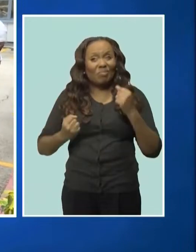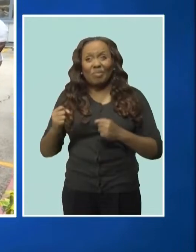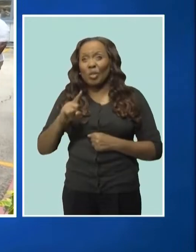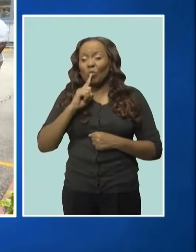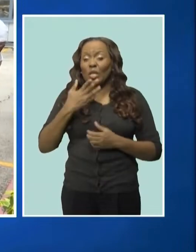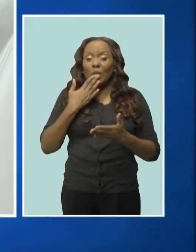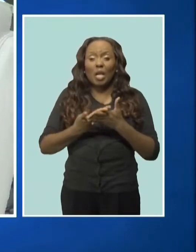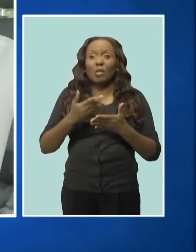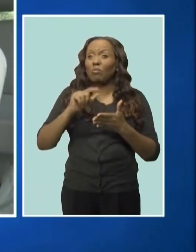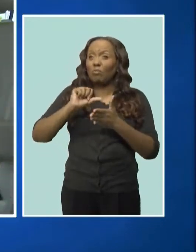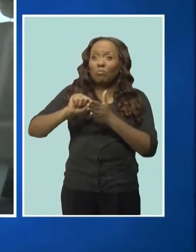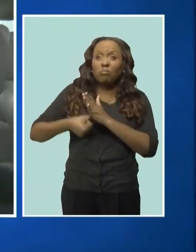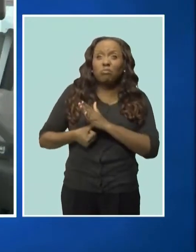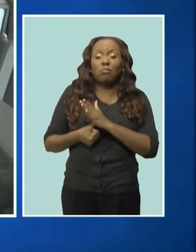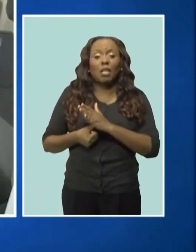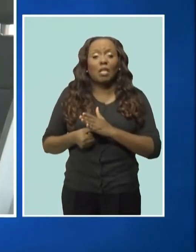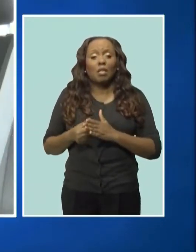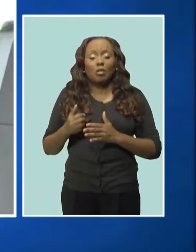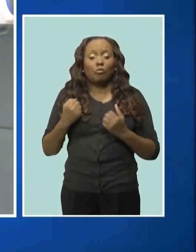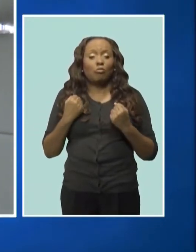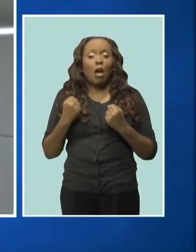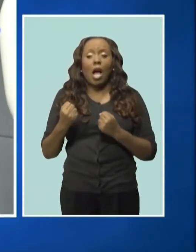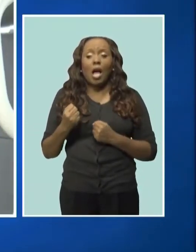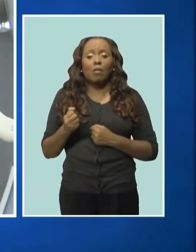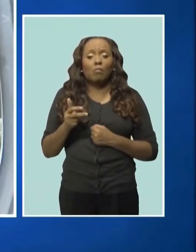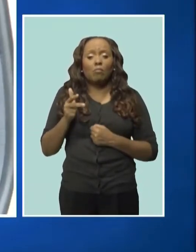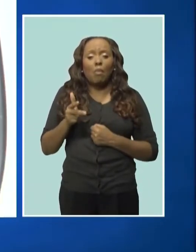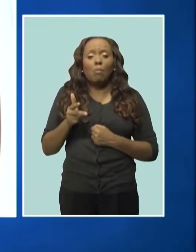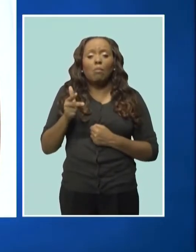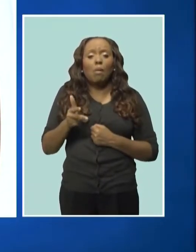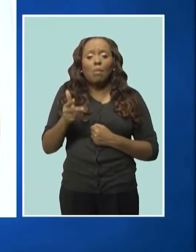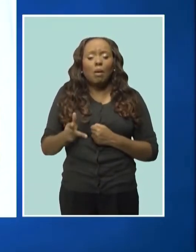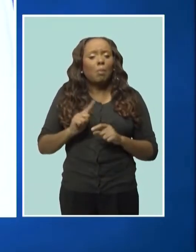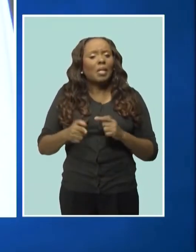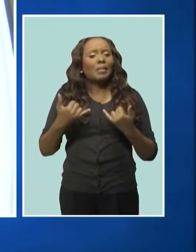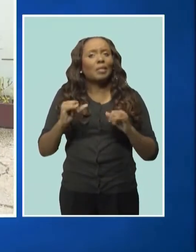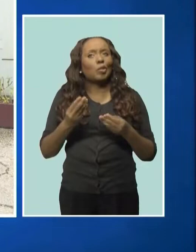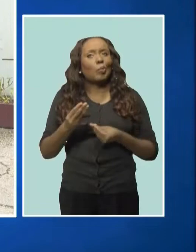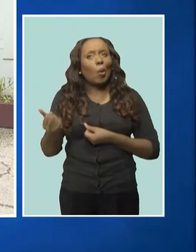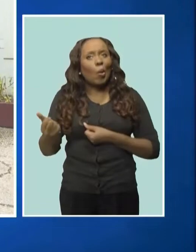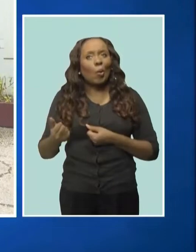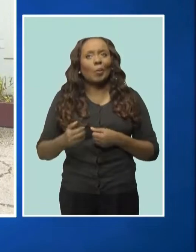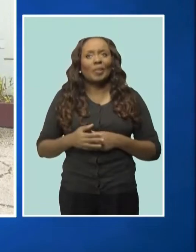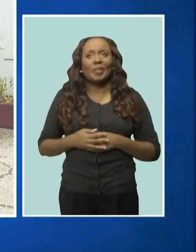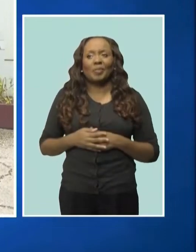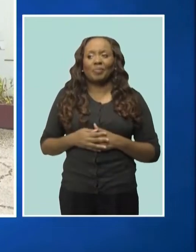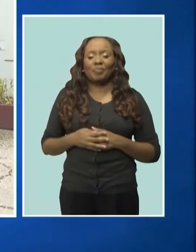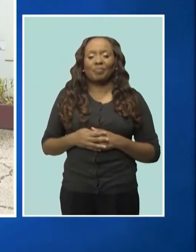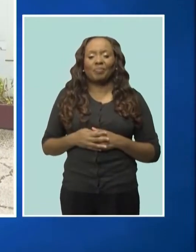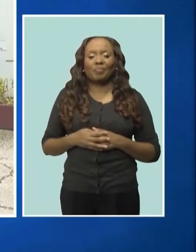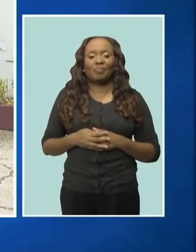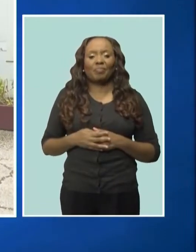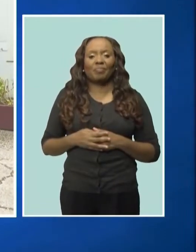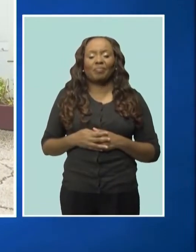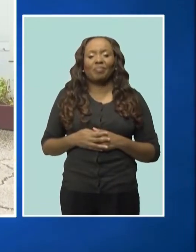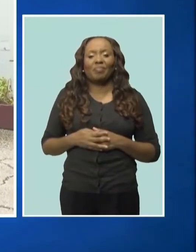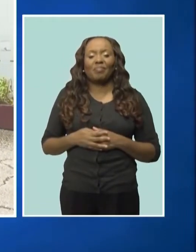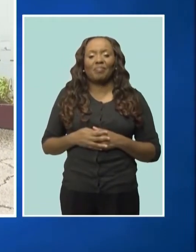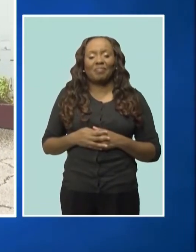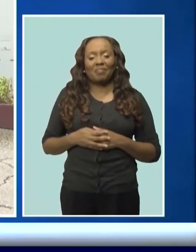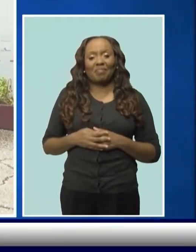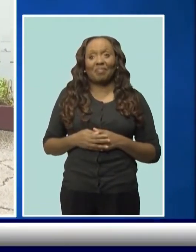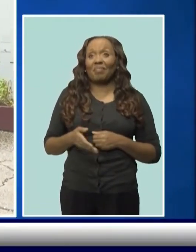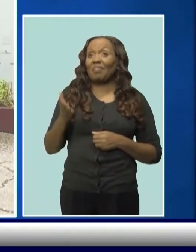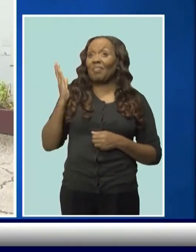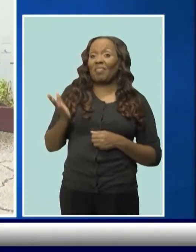impressive over the bumpy roads travelled and also spoke of some other points. Well, I think the vehicle is good. The aspects